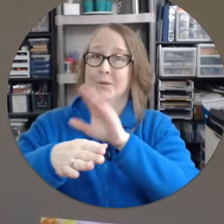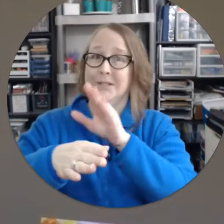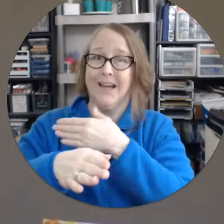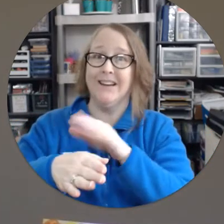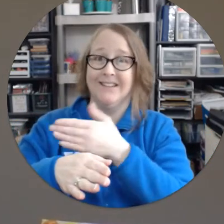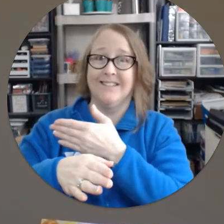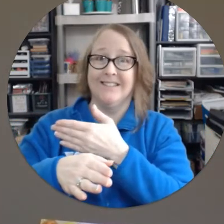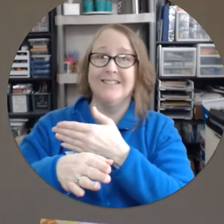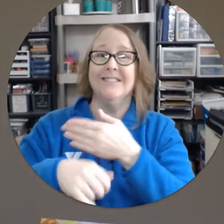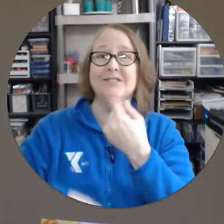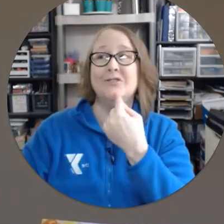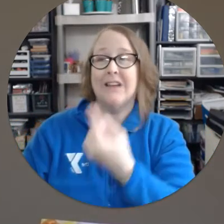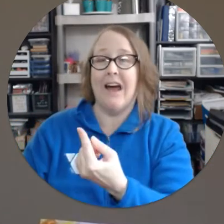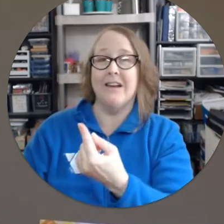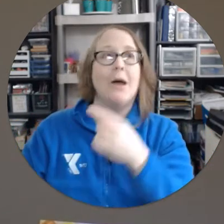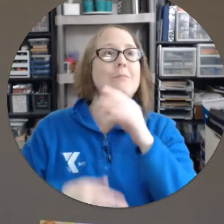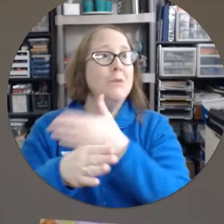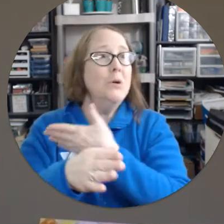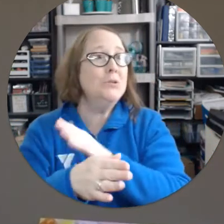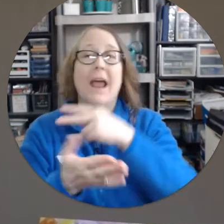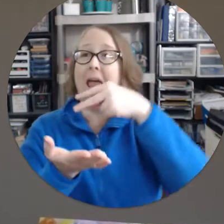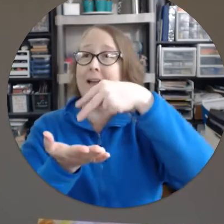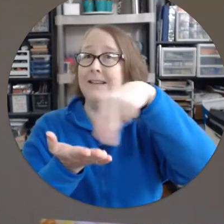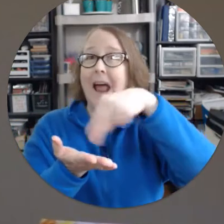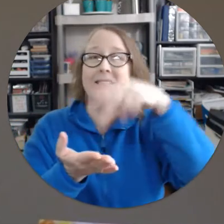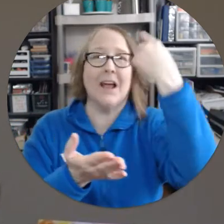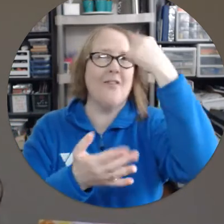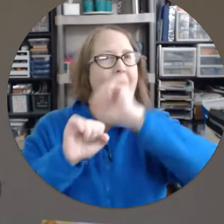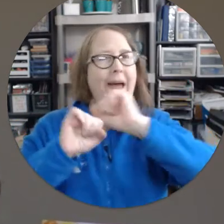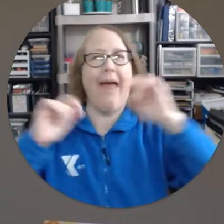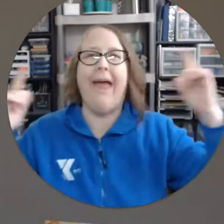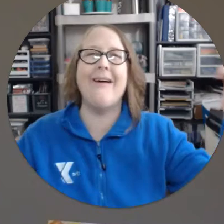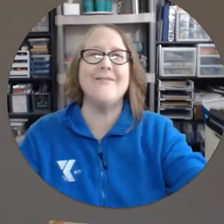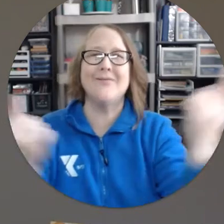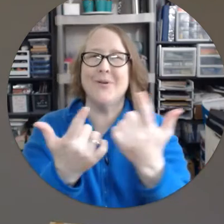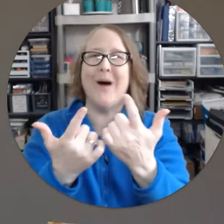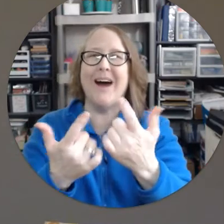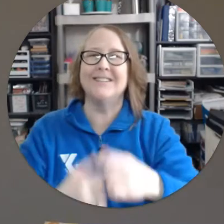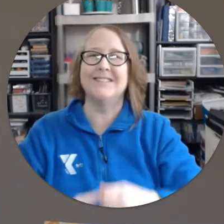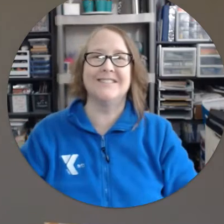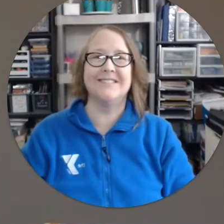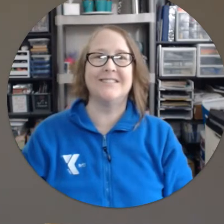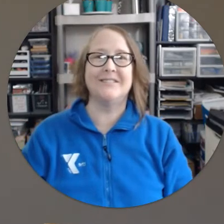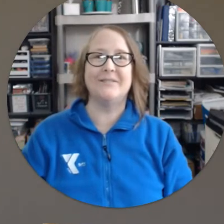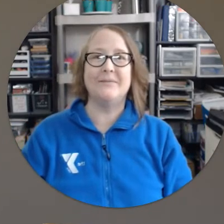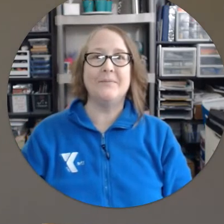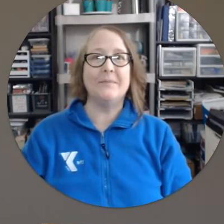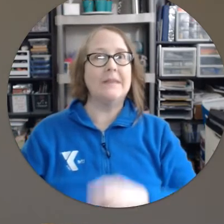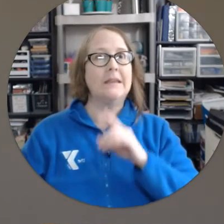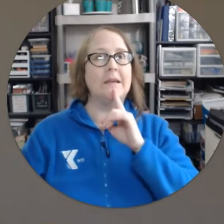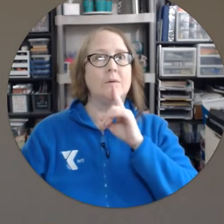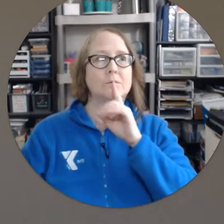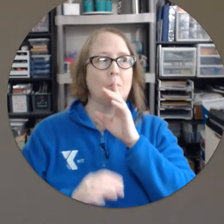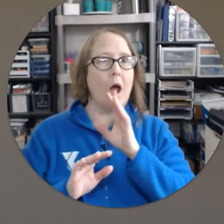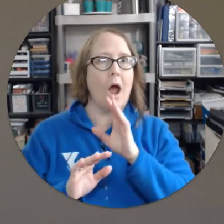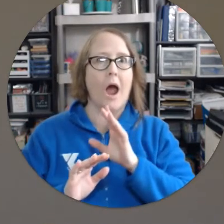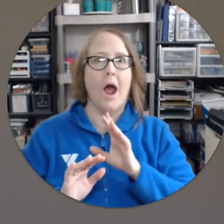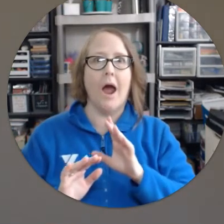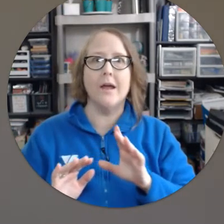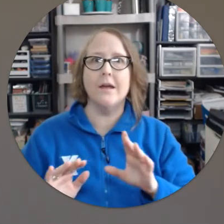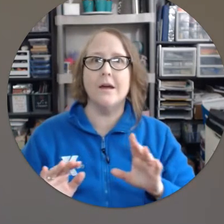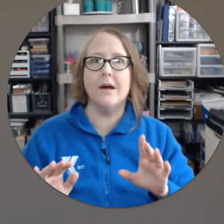said. Music and dancing for everyone. It was quiet